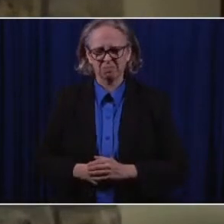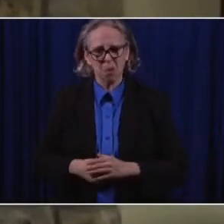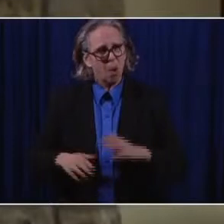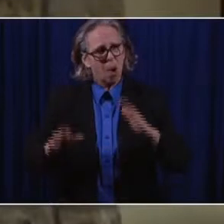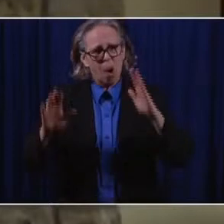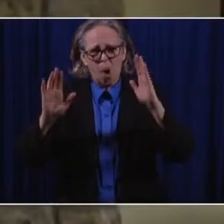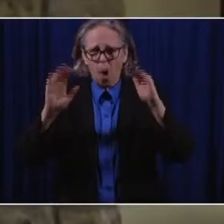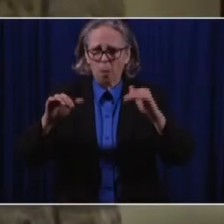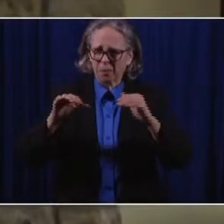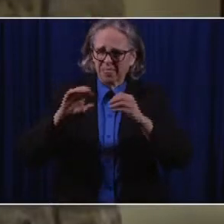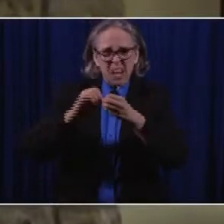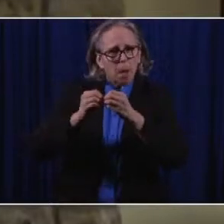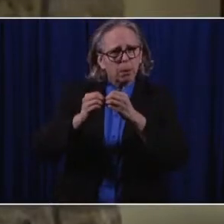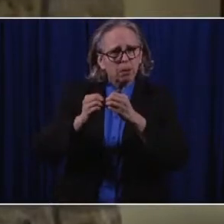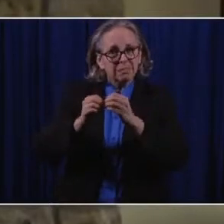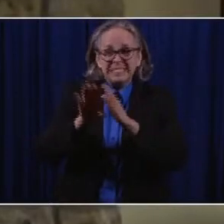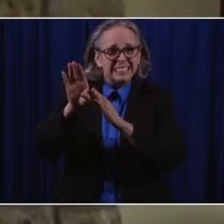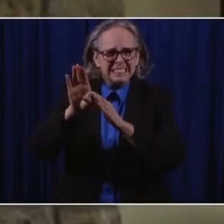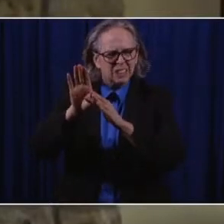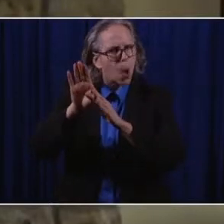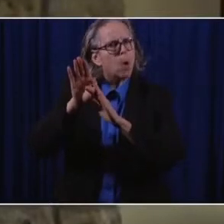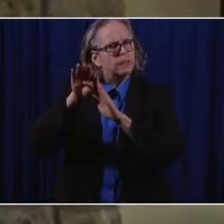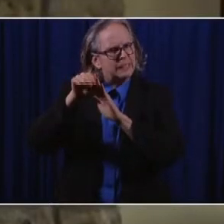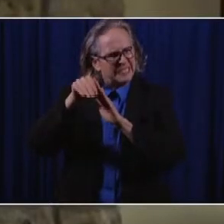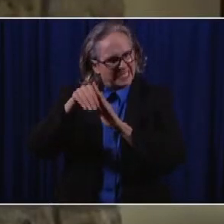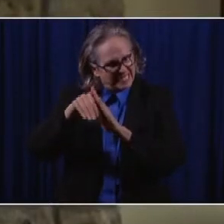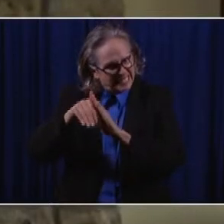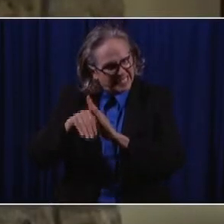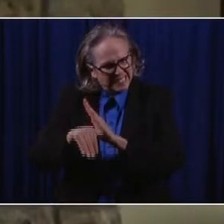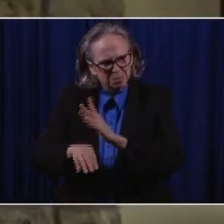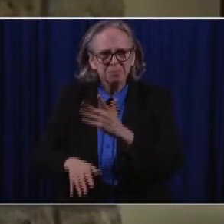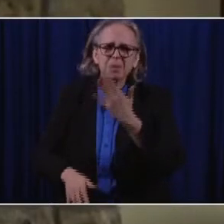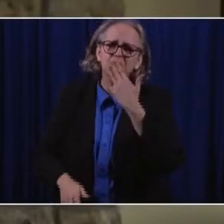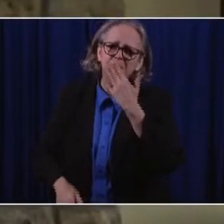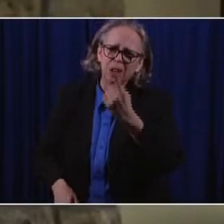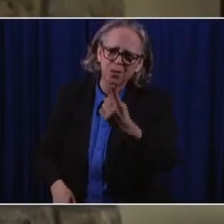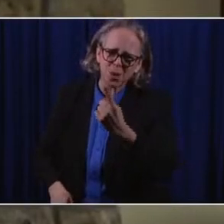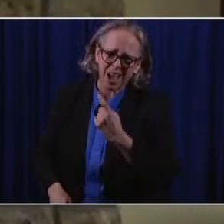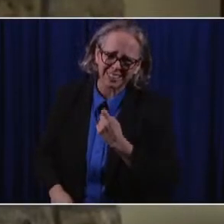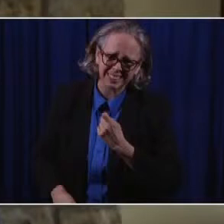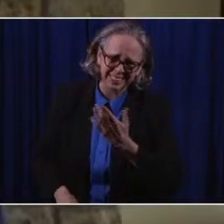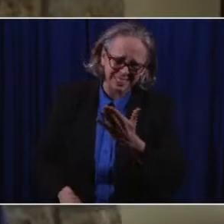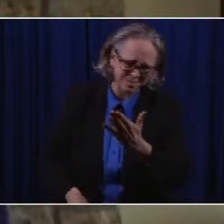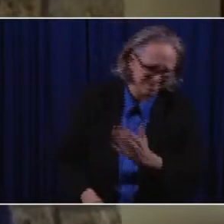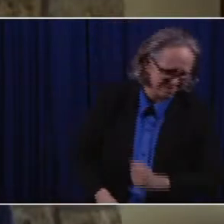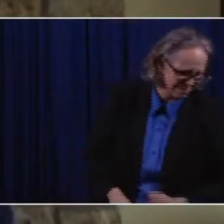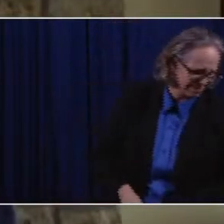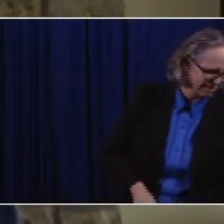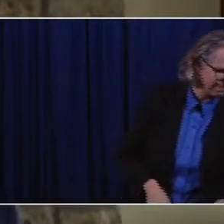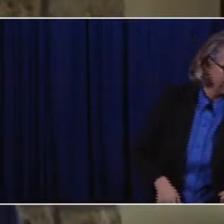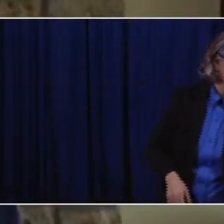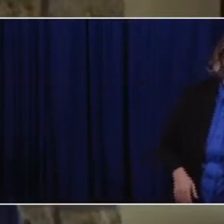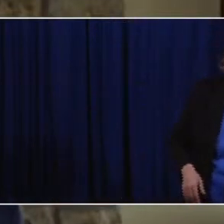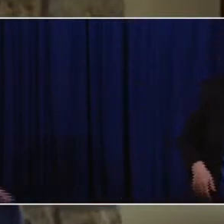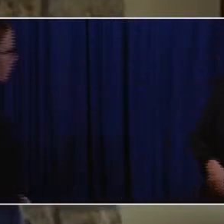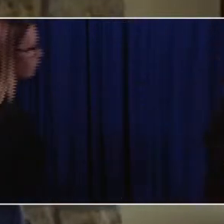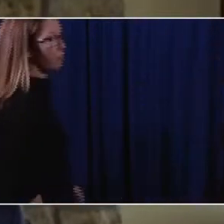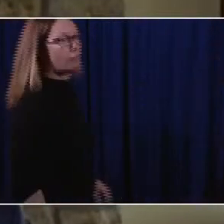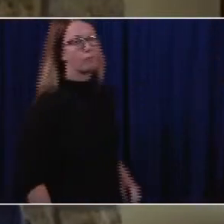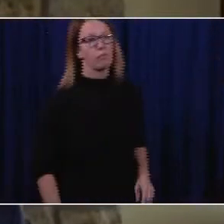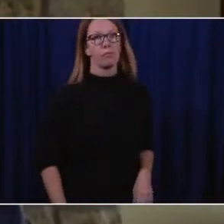better. But thank you for the question. Appreciate it. Next question is from Jackie Borcher at the Cincinnati